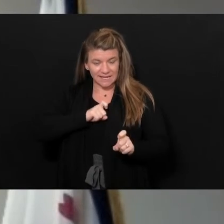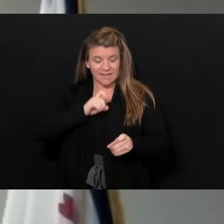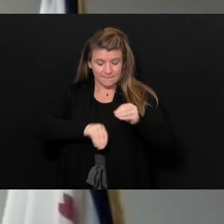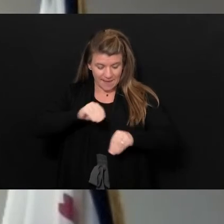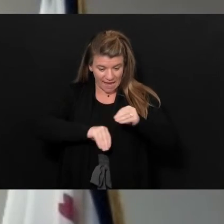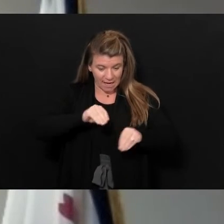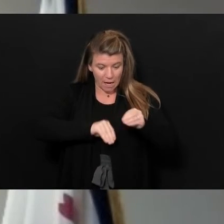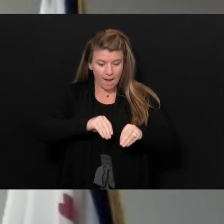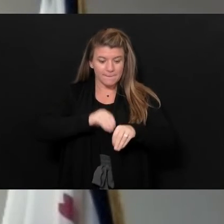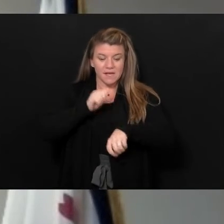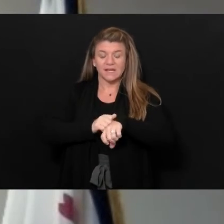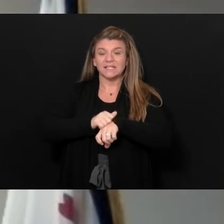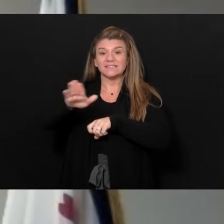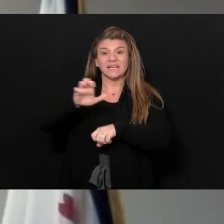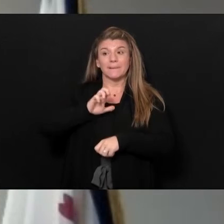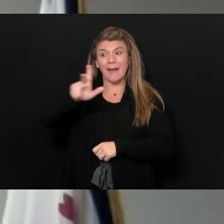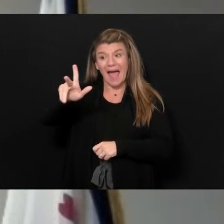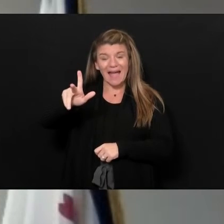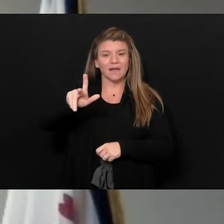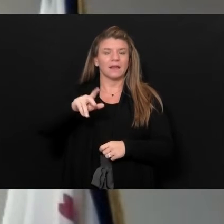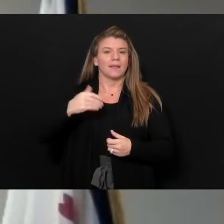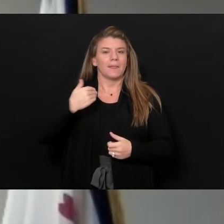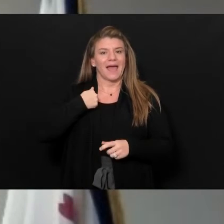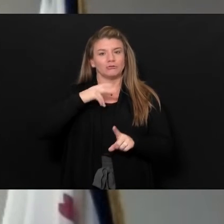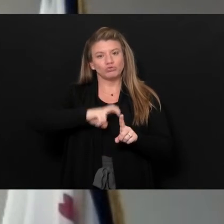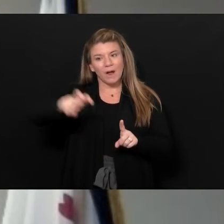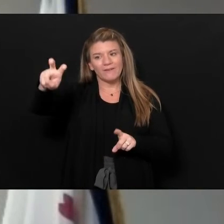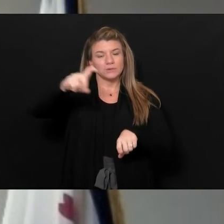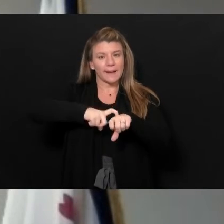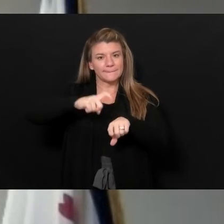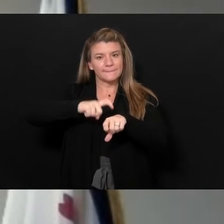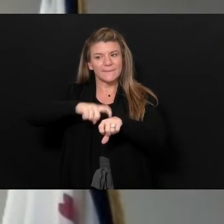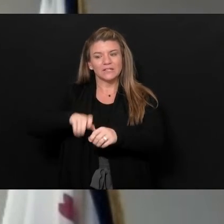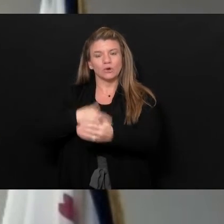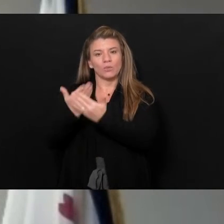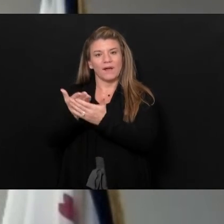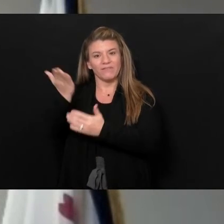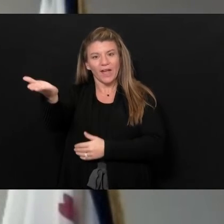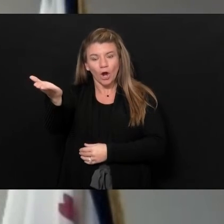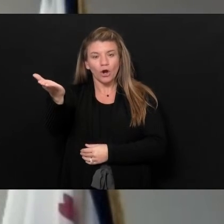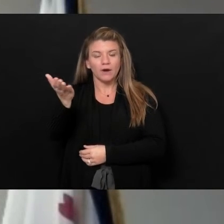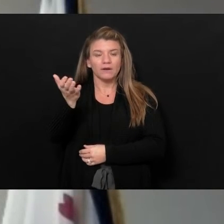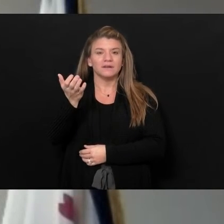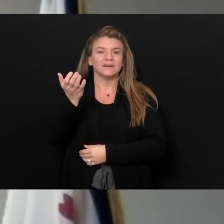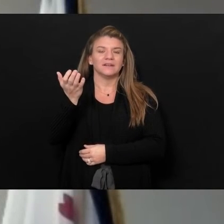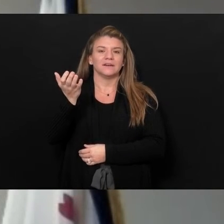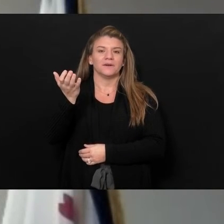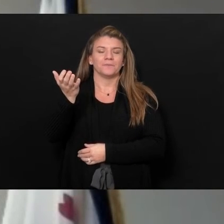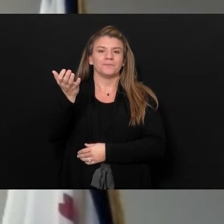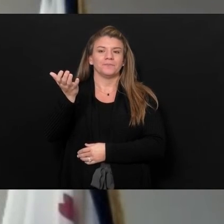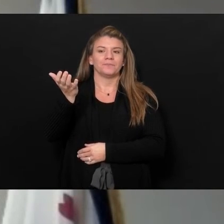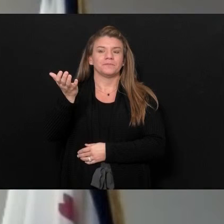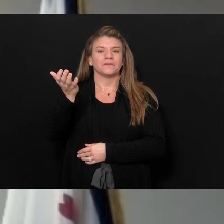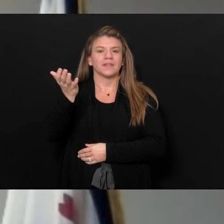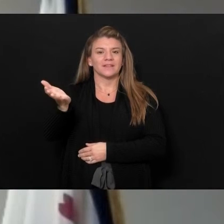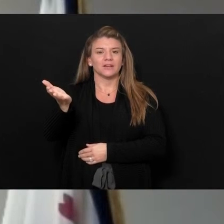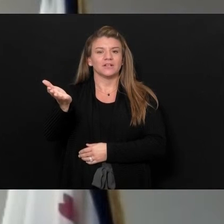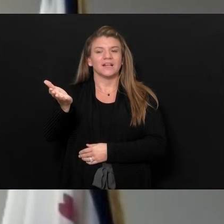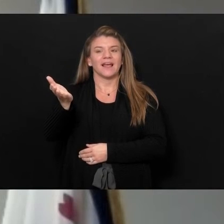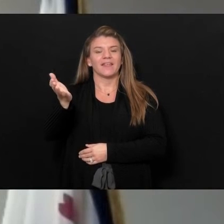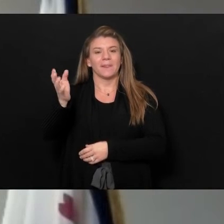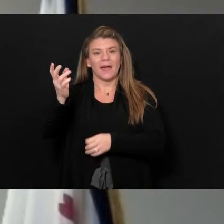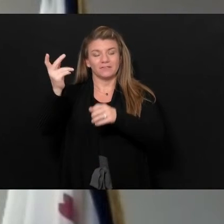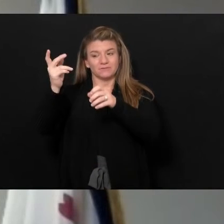so that there was then travel time or time with regard to the transmission